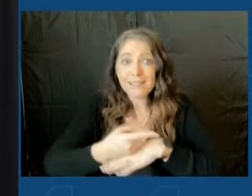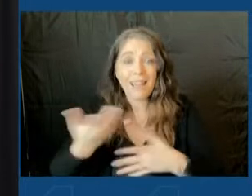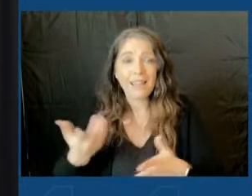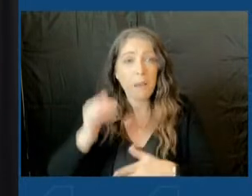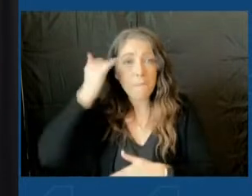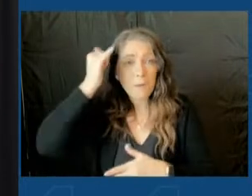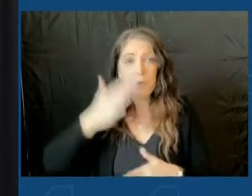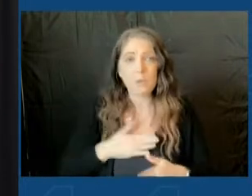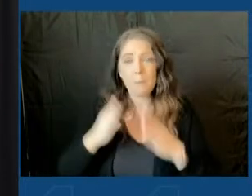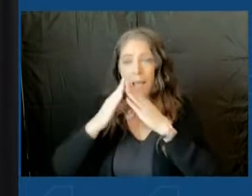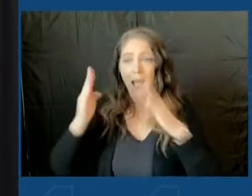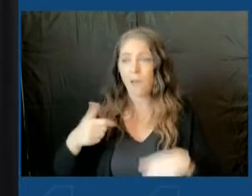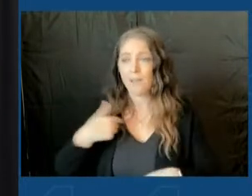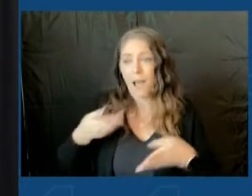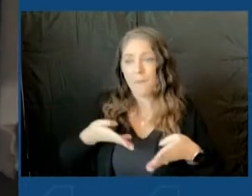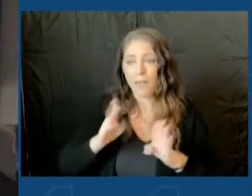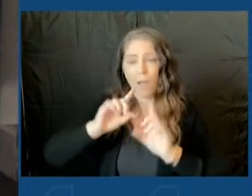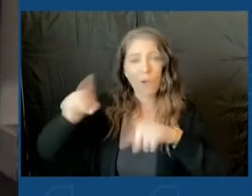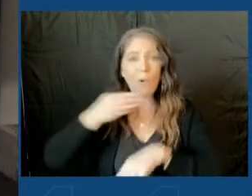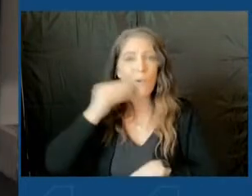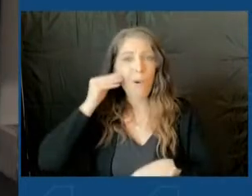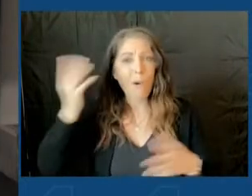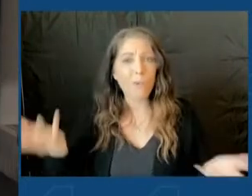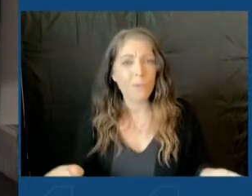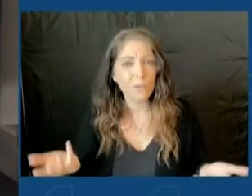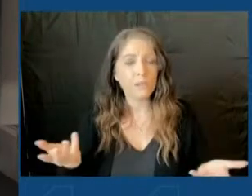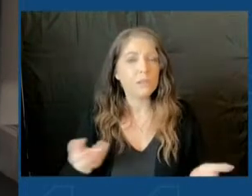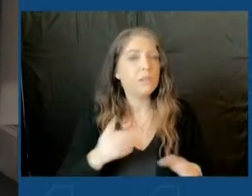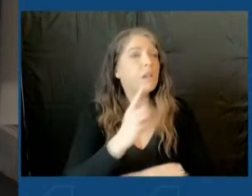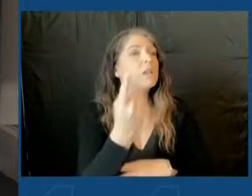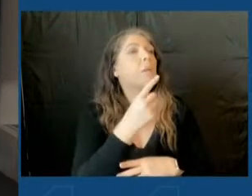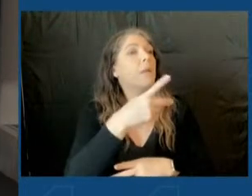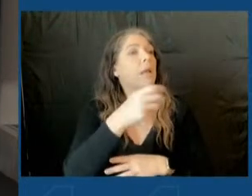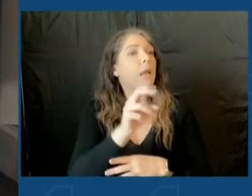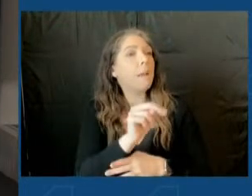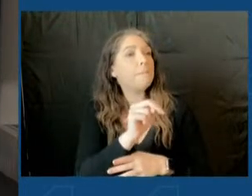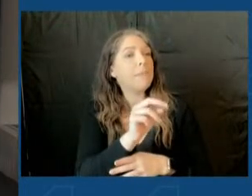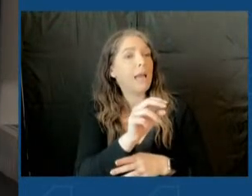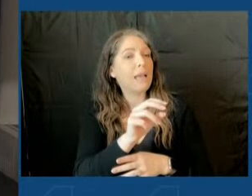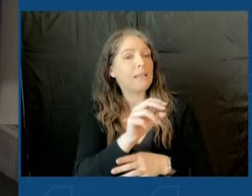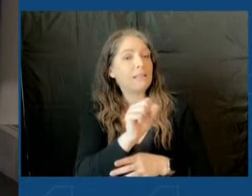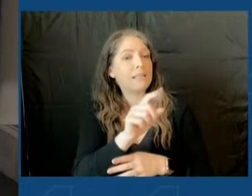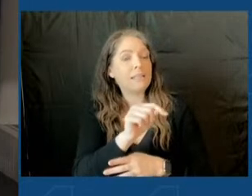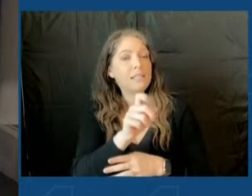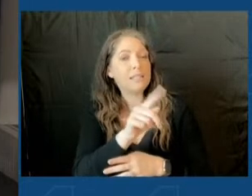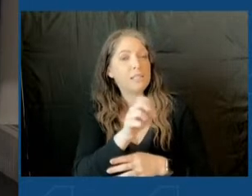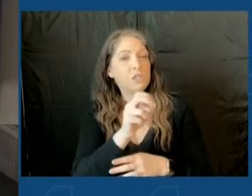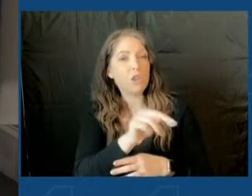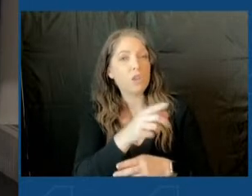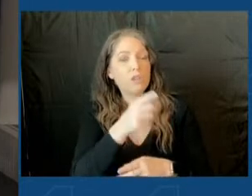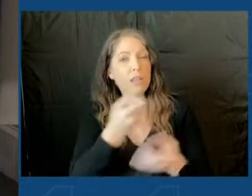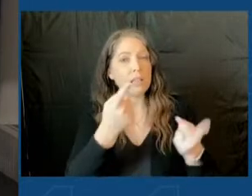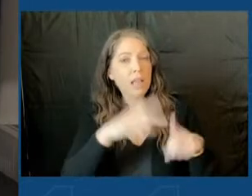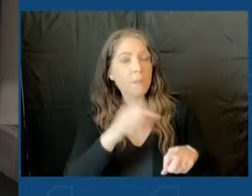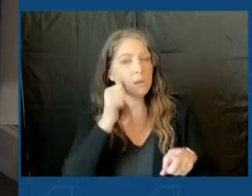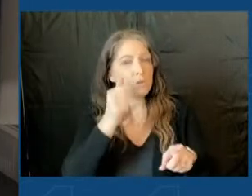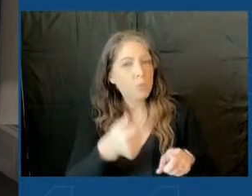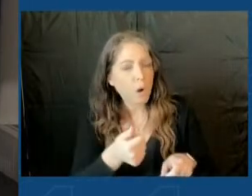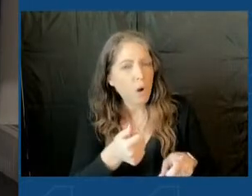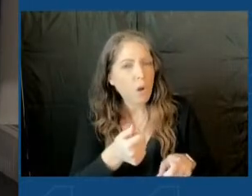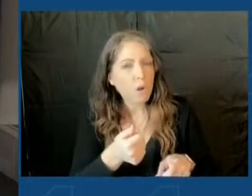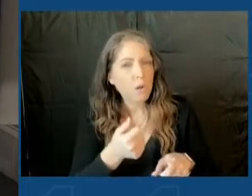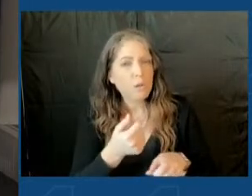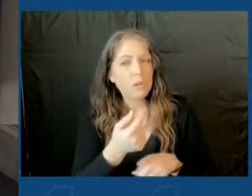home. On the Penn Station vote happening tomorrow, less than 24 hours from now. You had the agreement with Mayor Adams that came out earlier this week,